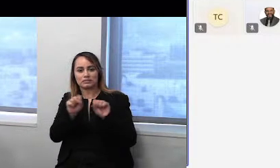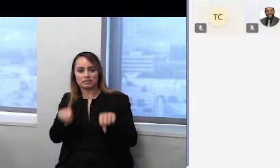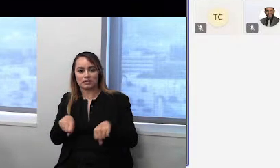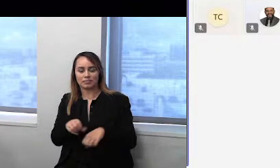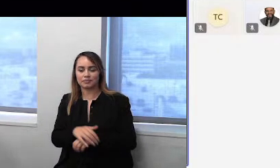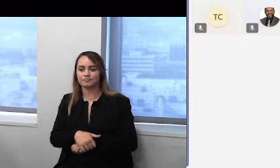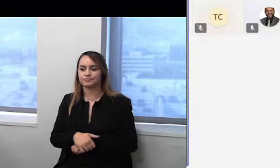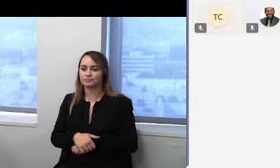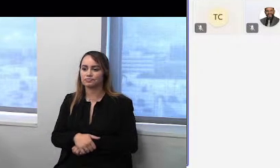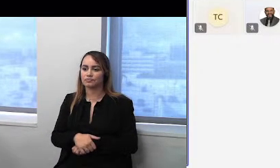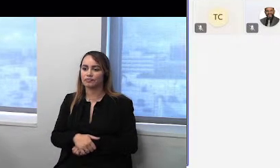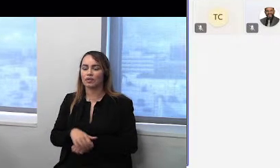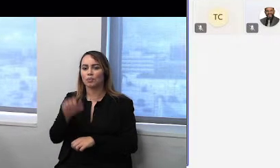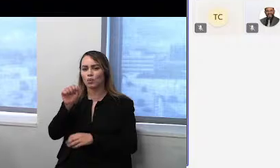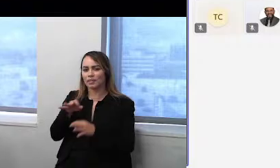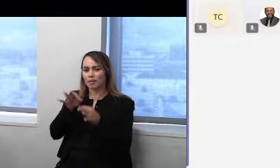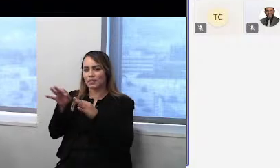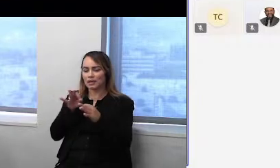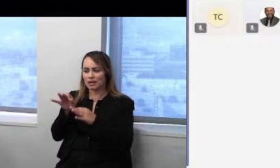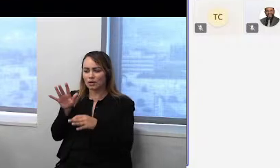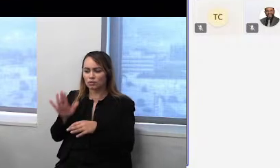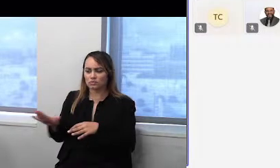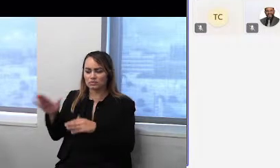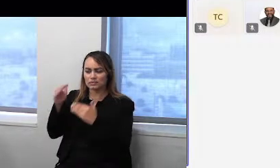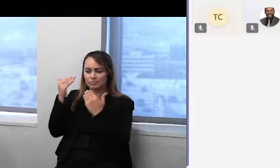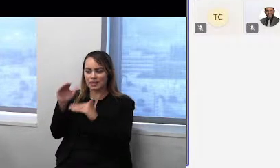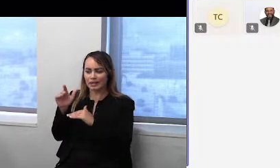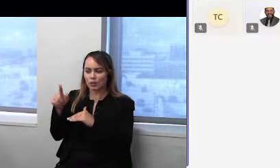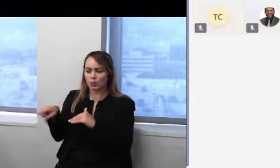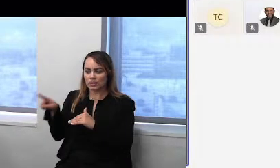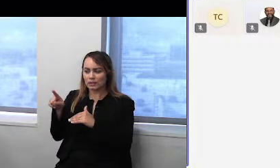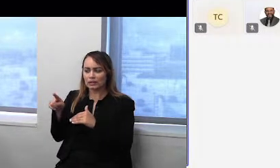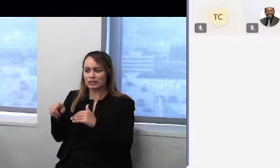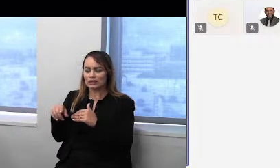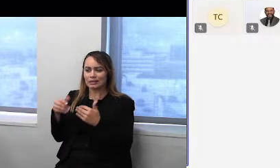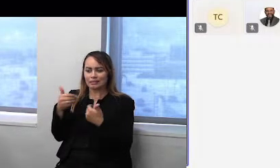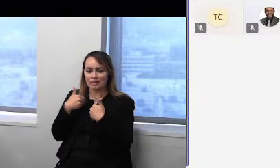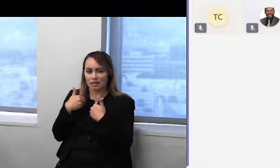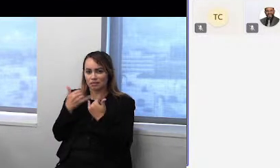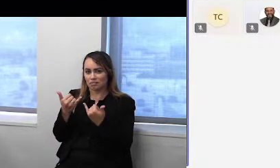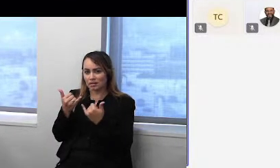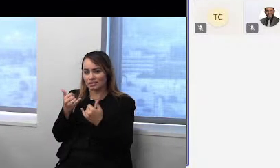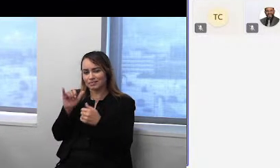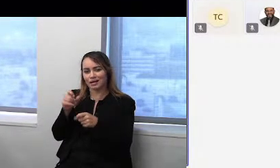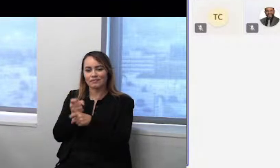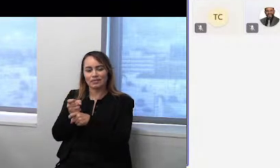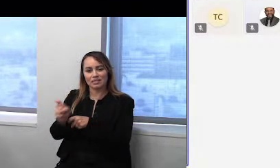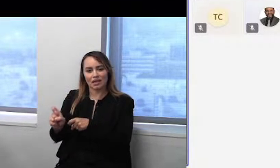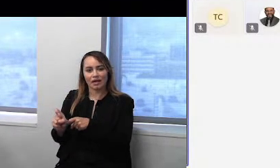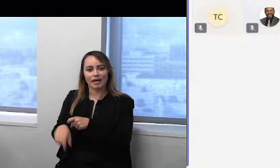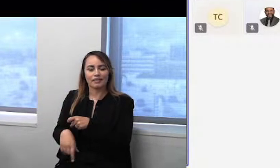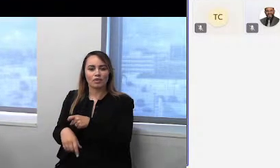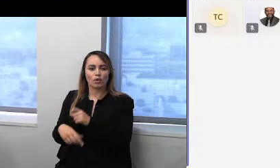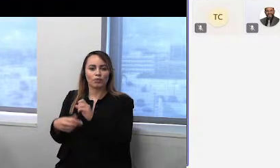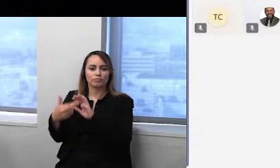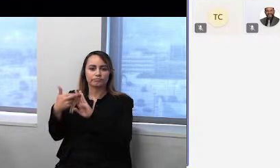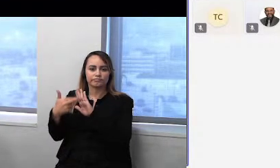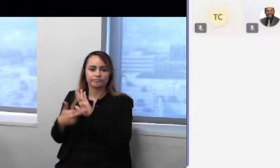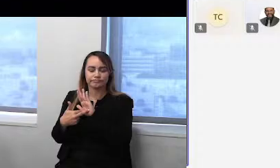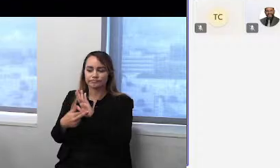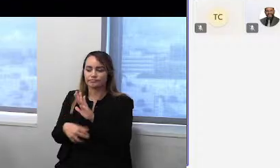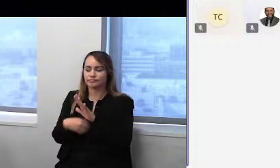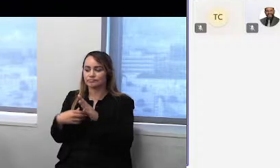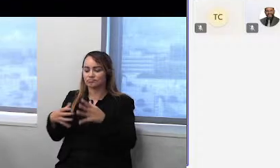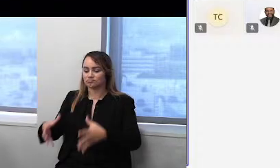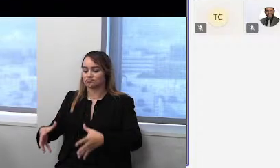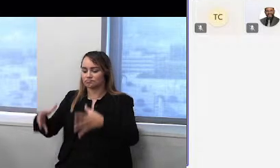primary limitations that are affecting it in terms of, are they thermal constraints? Is it stability? Is it voltage? Is it All